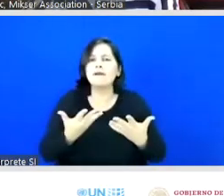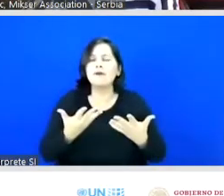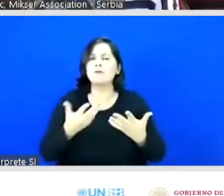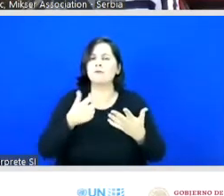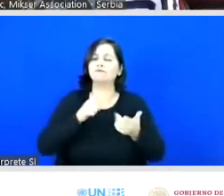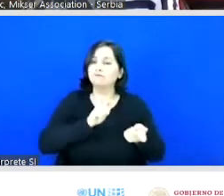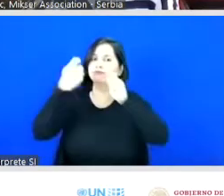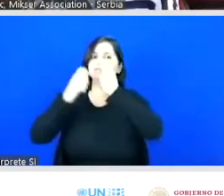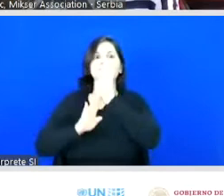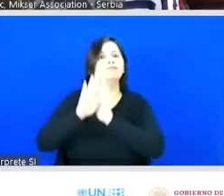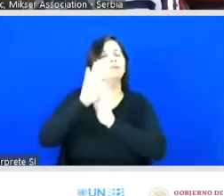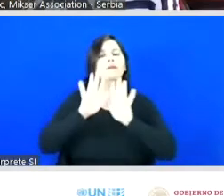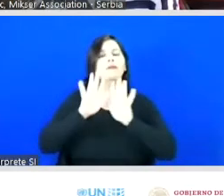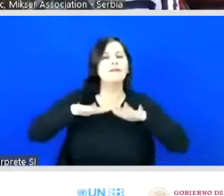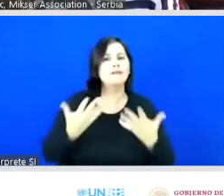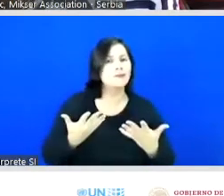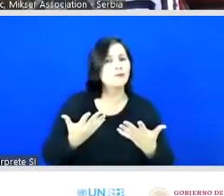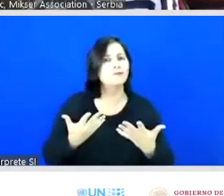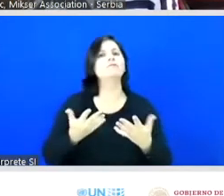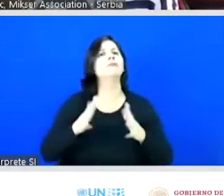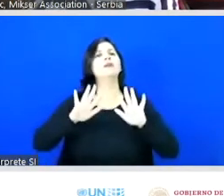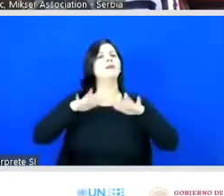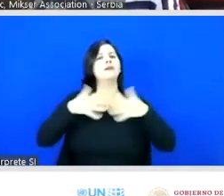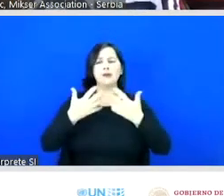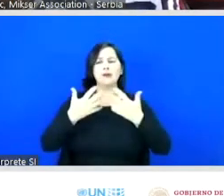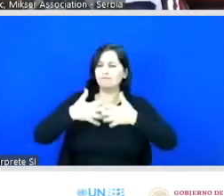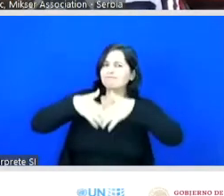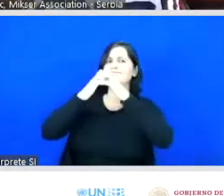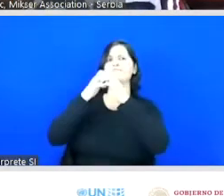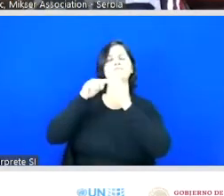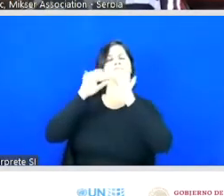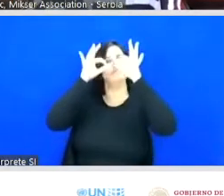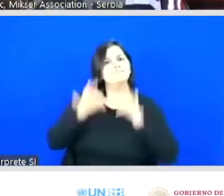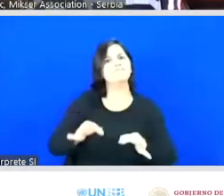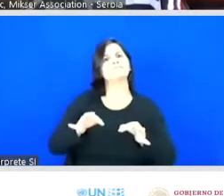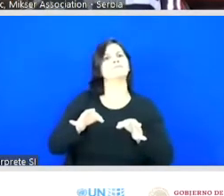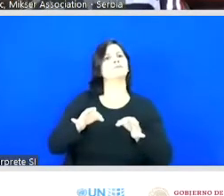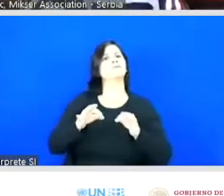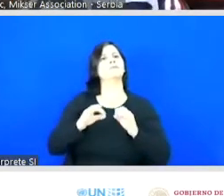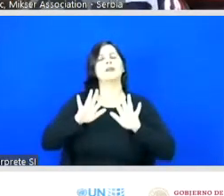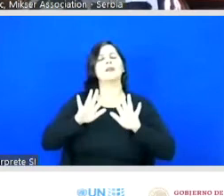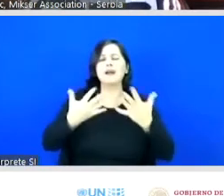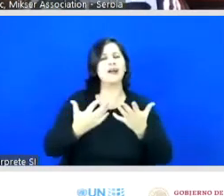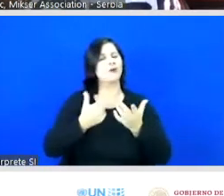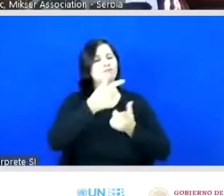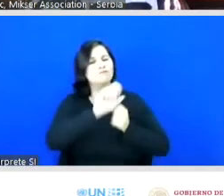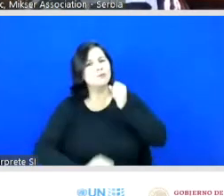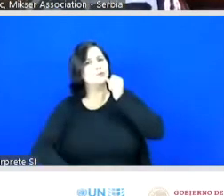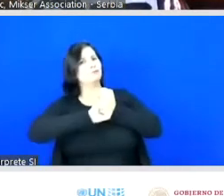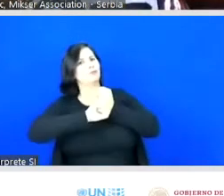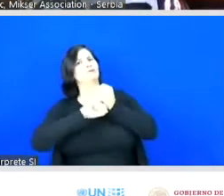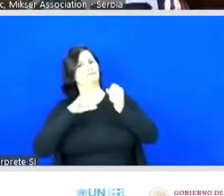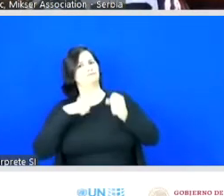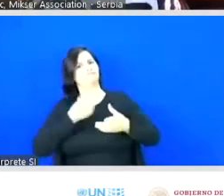How do we identify them and how do we track action immediately? You know, I'm a big fan of, you know, saying